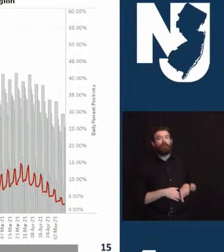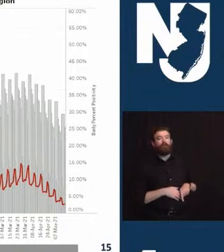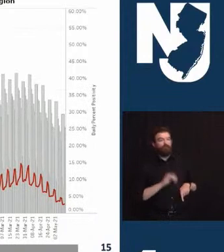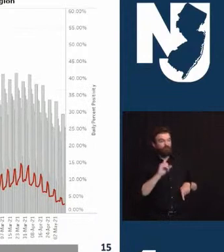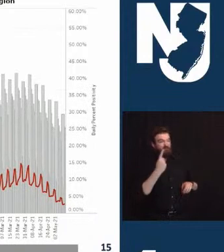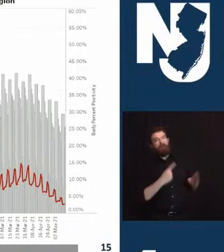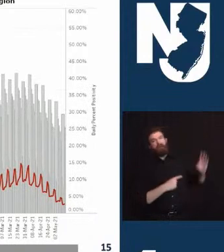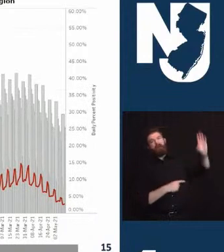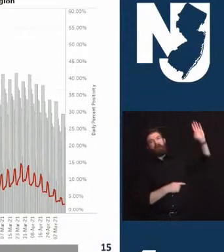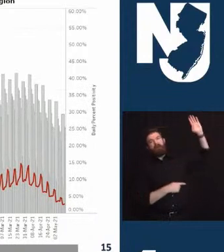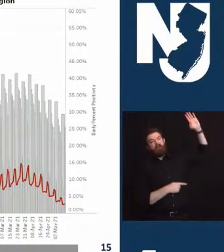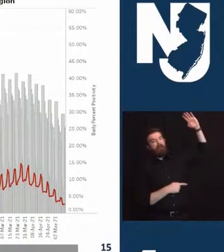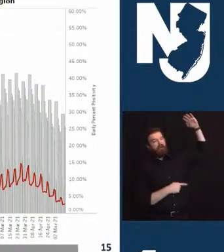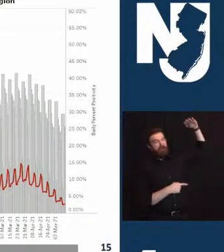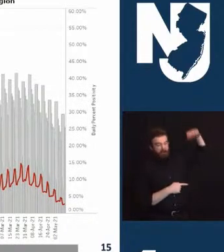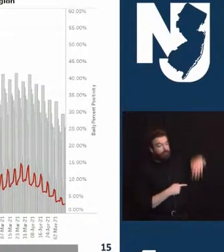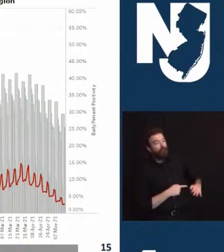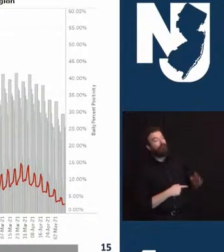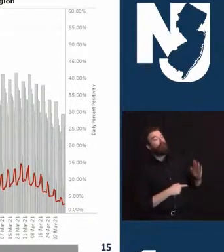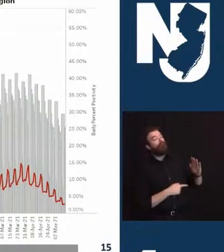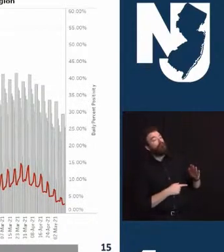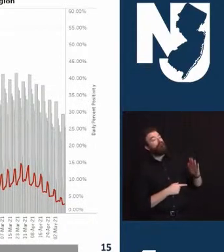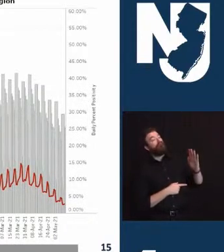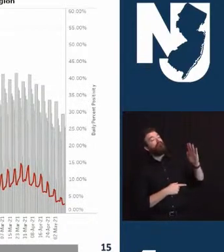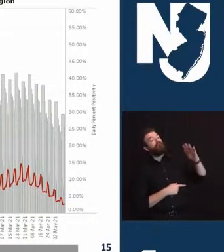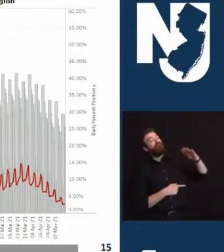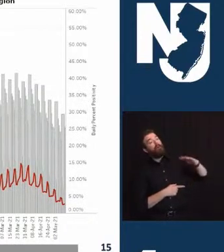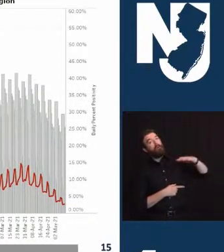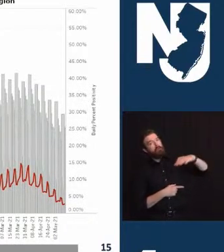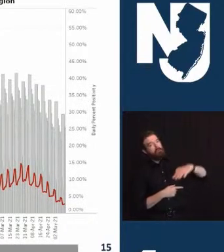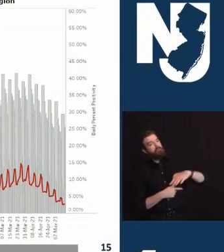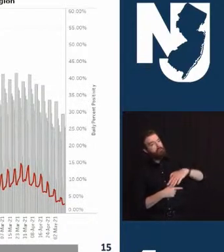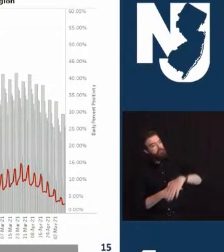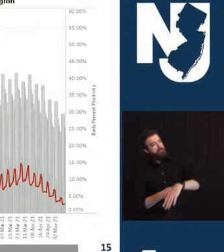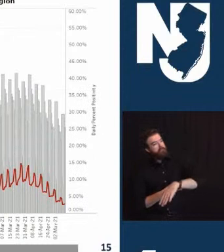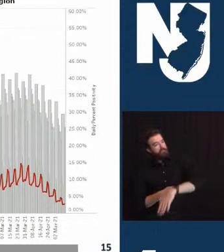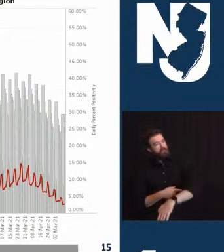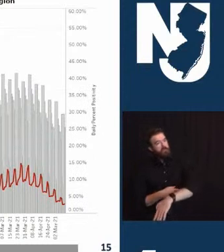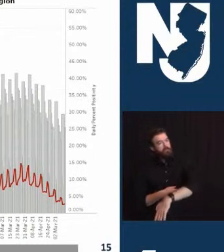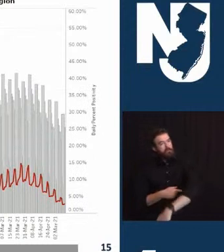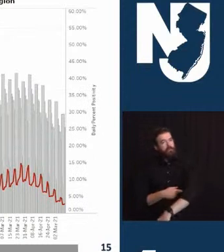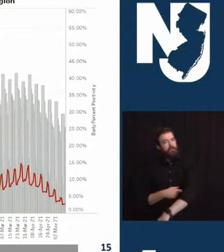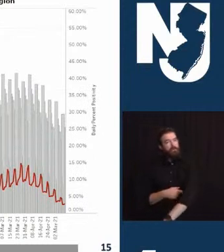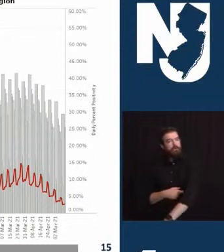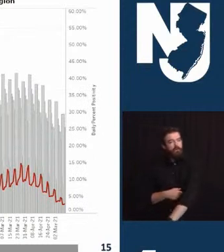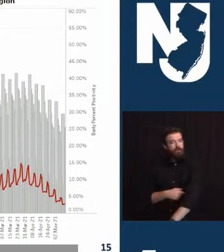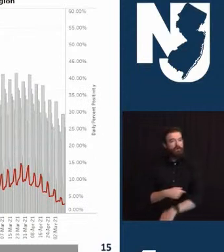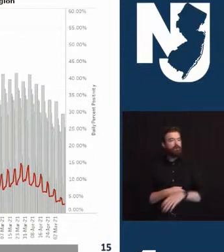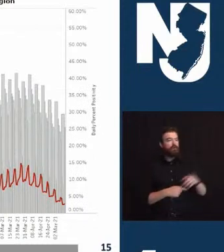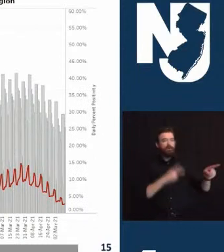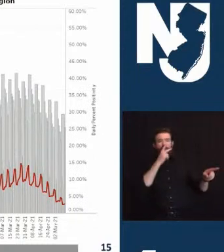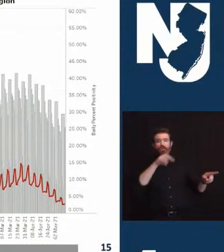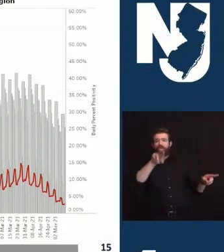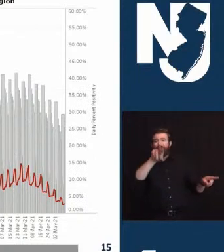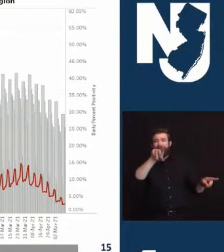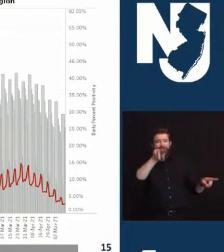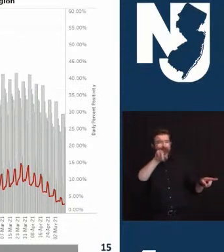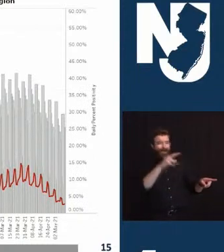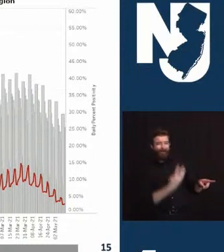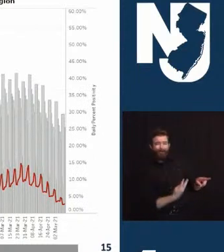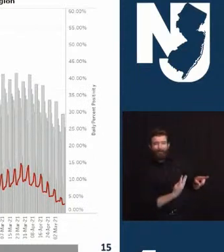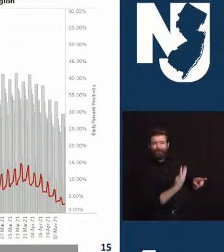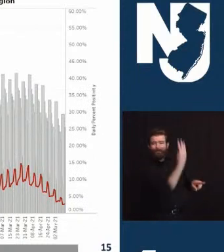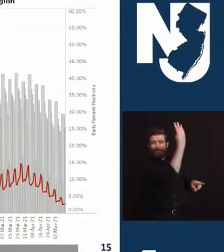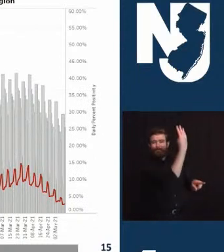put ourselves in an extraordinary position for our recovery. The gray bars, by the way, that's the amount of daily tests on